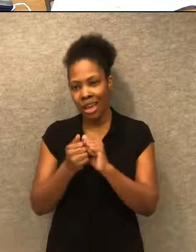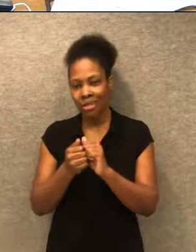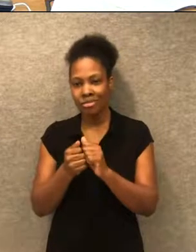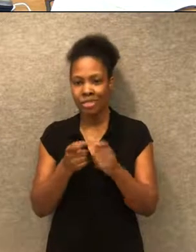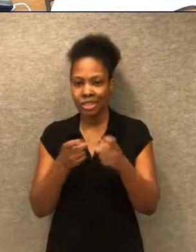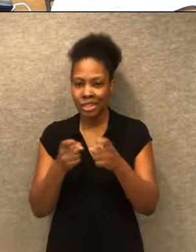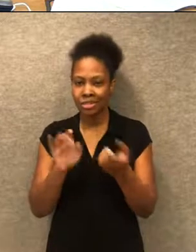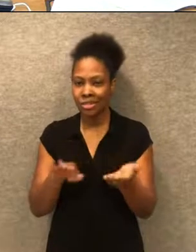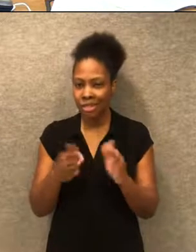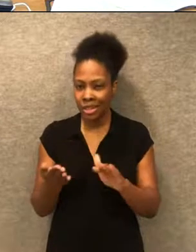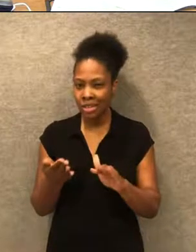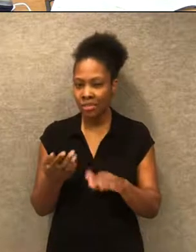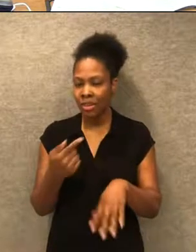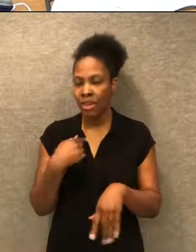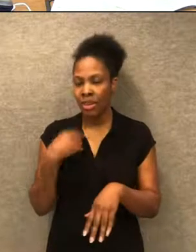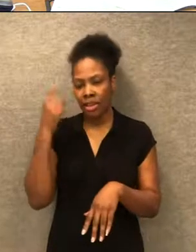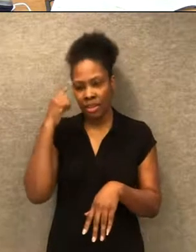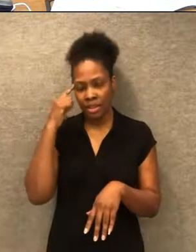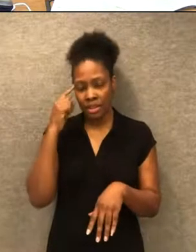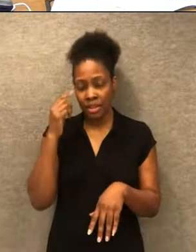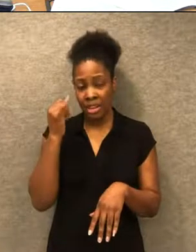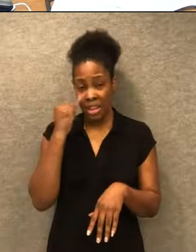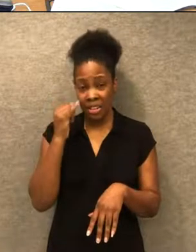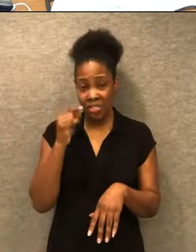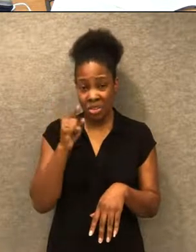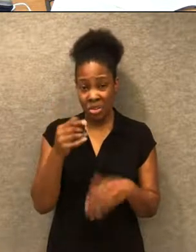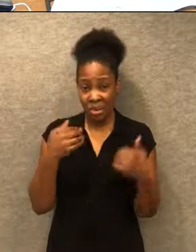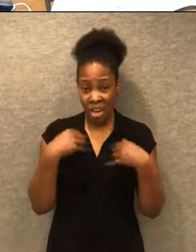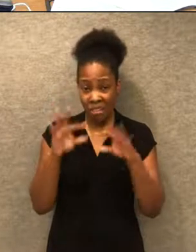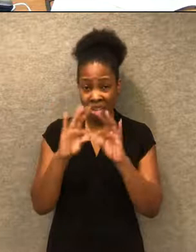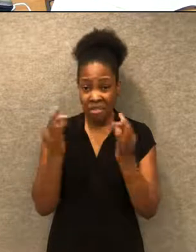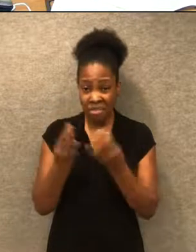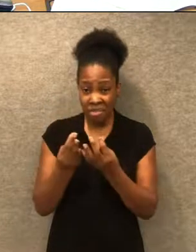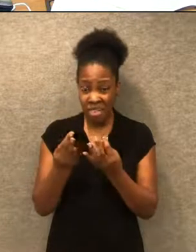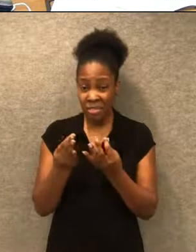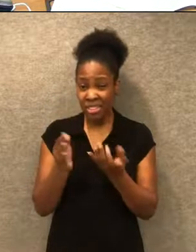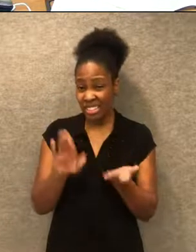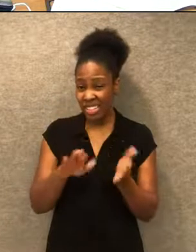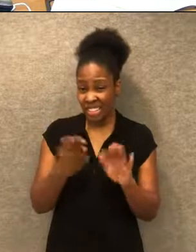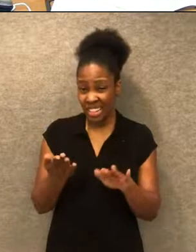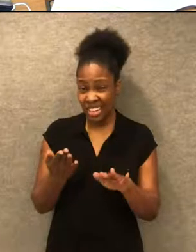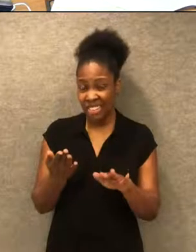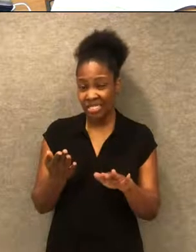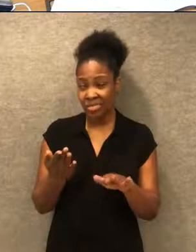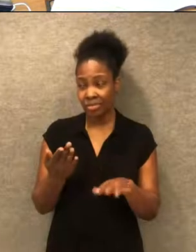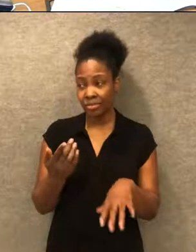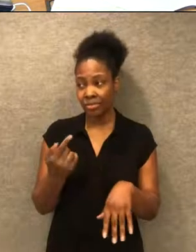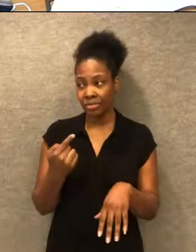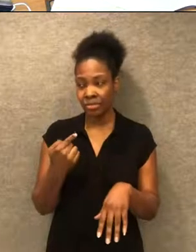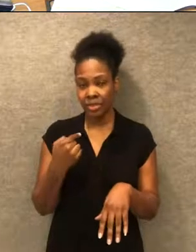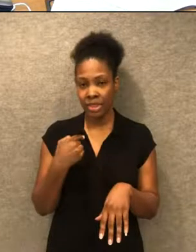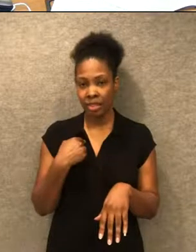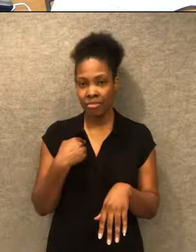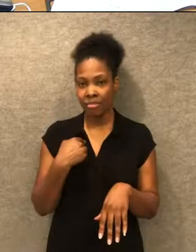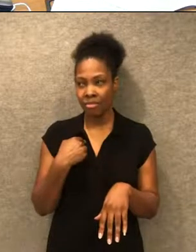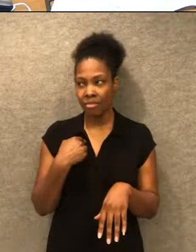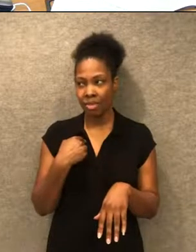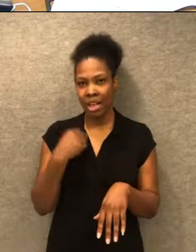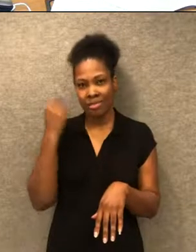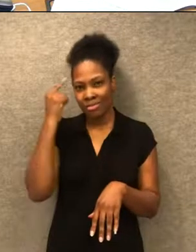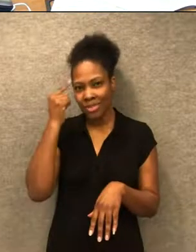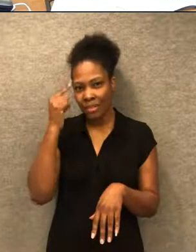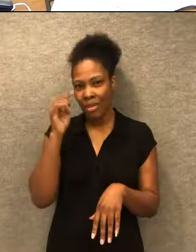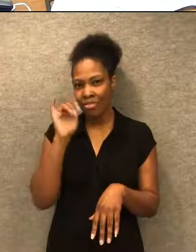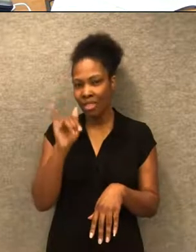for anybody that has lost anyone since we've been on lockdown, I think I automatically think about that as complicated